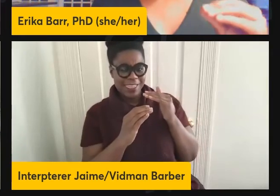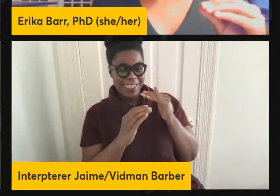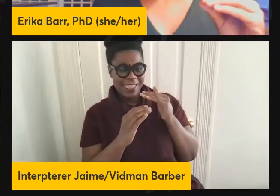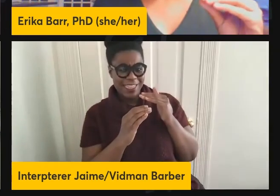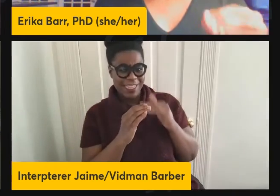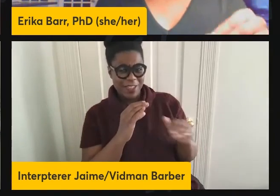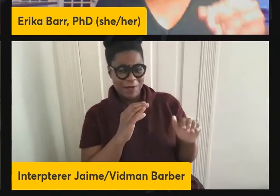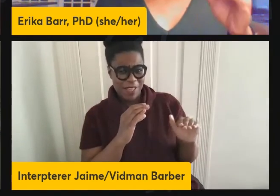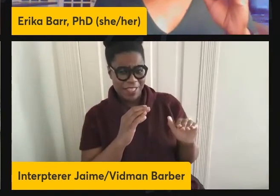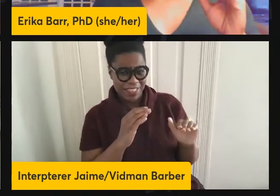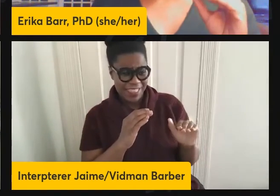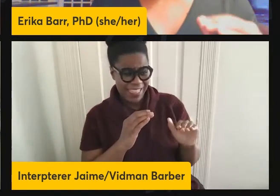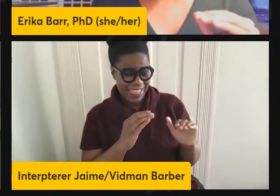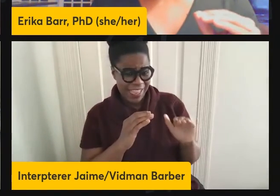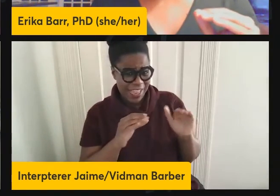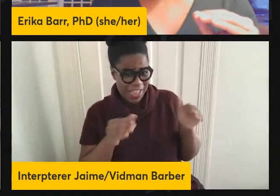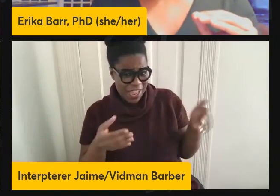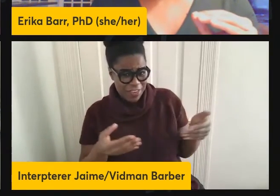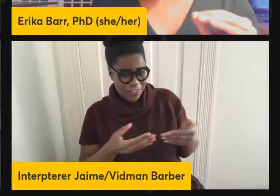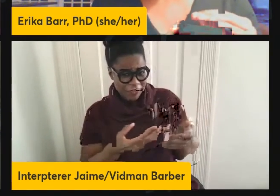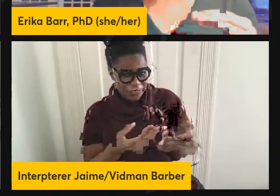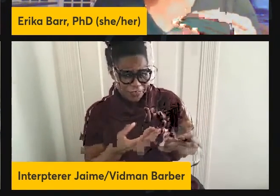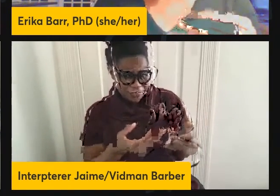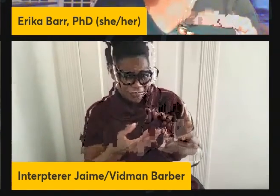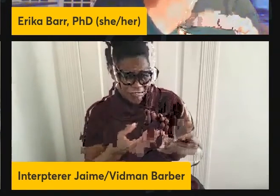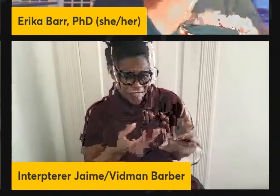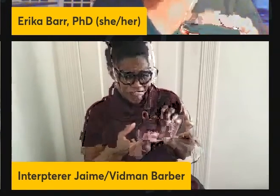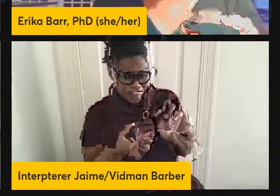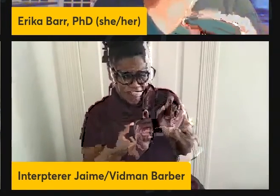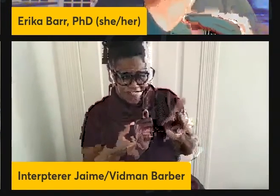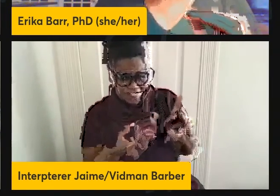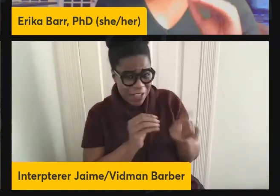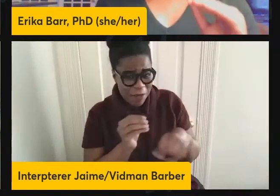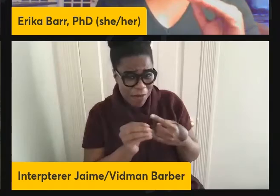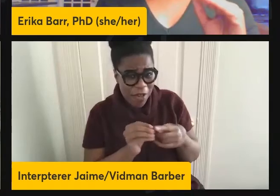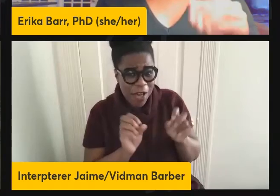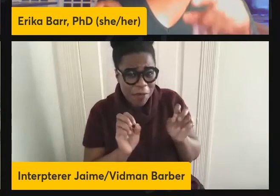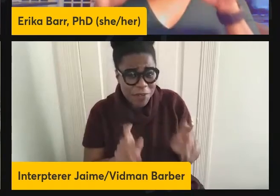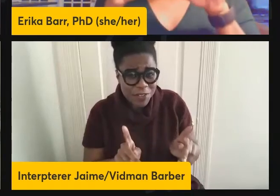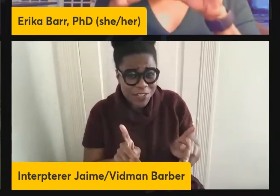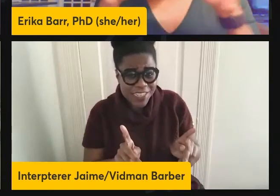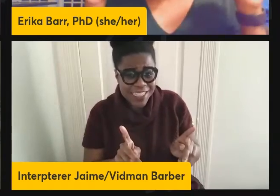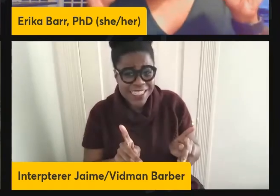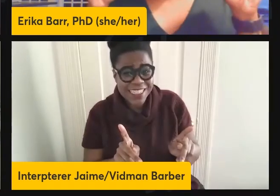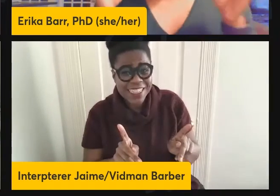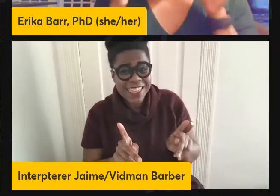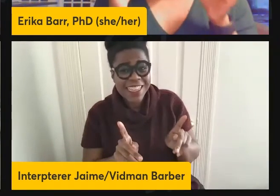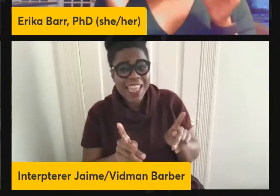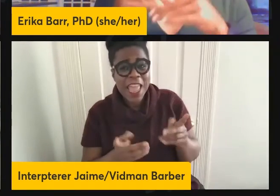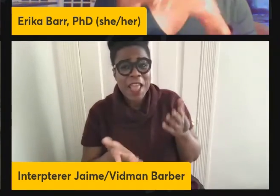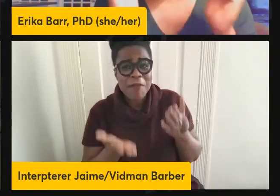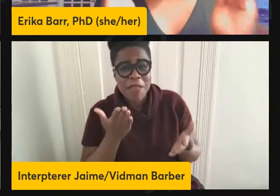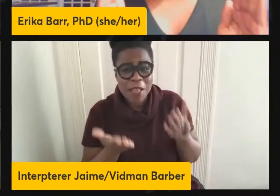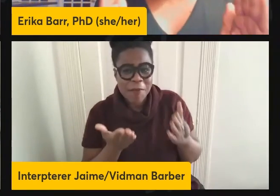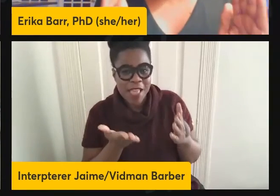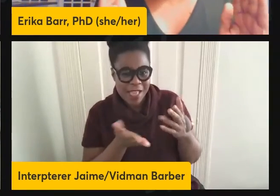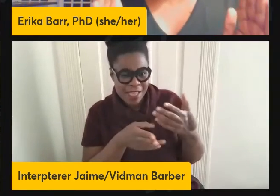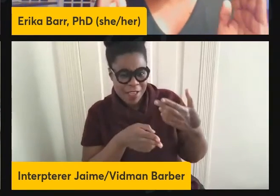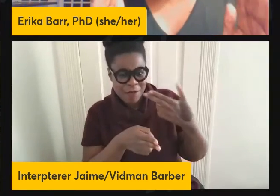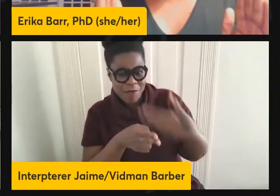investigator, introduce myself, let them know what my ear about possible opportunities in probably like a very